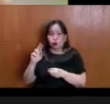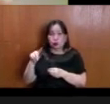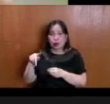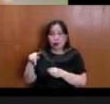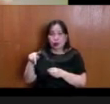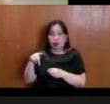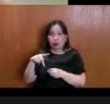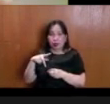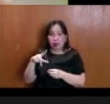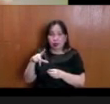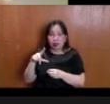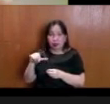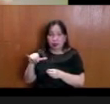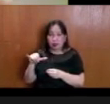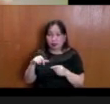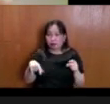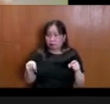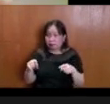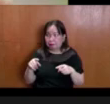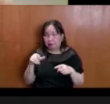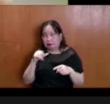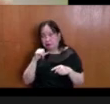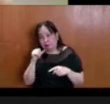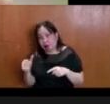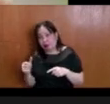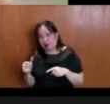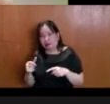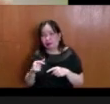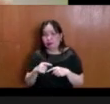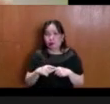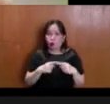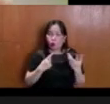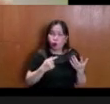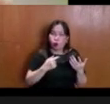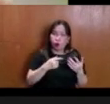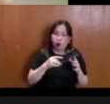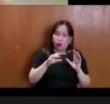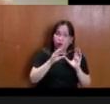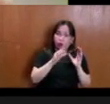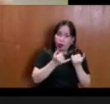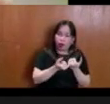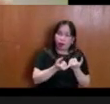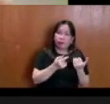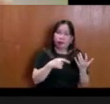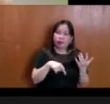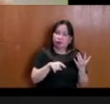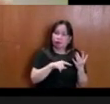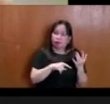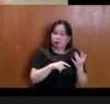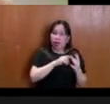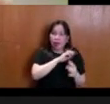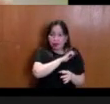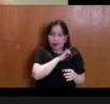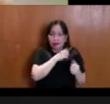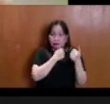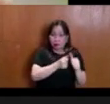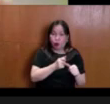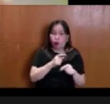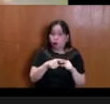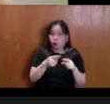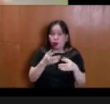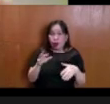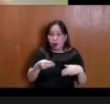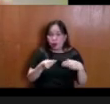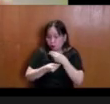listed companies can be totally ethical, but the supply chain is not. Now, what good will that do to the country? And I